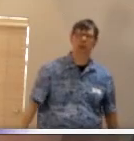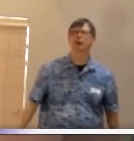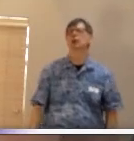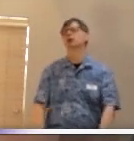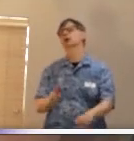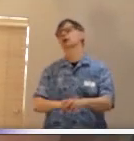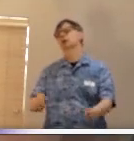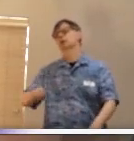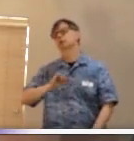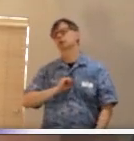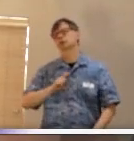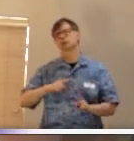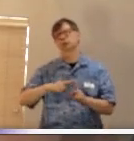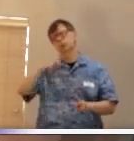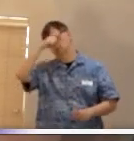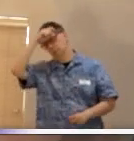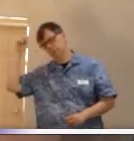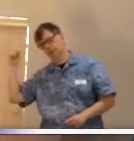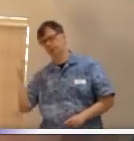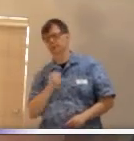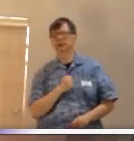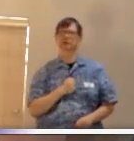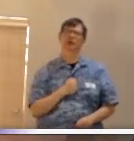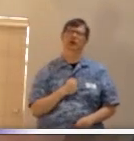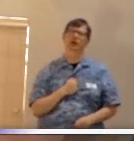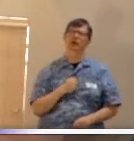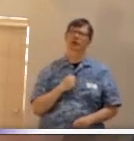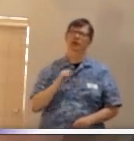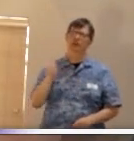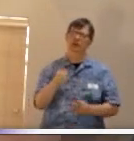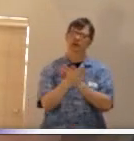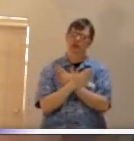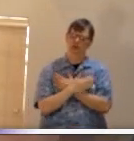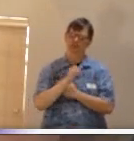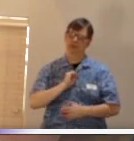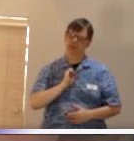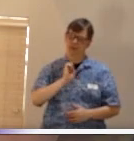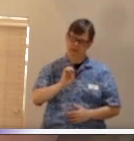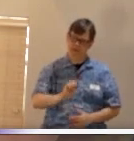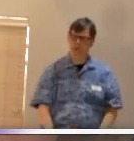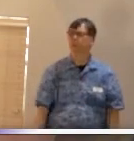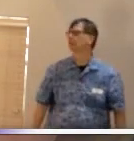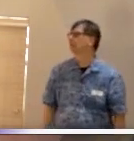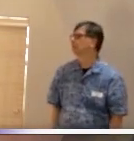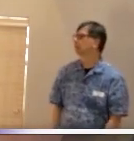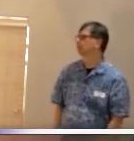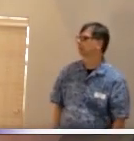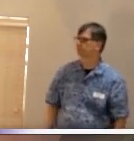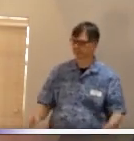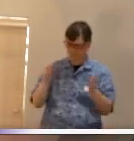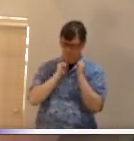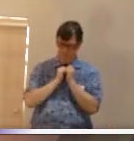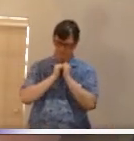and remind myself of the love that I am and allow that messaging to be that person and to leave it where it